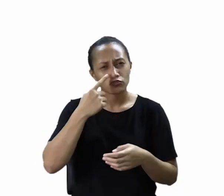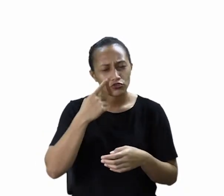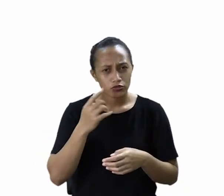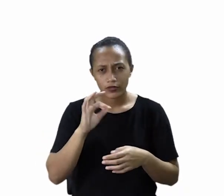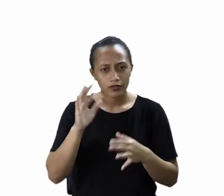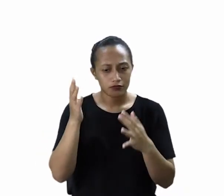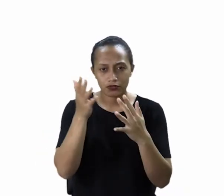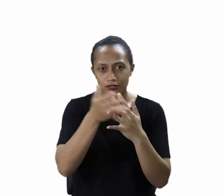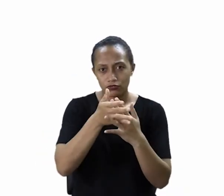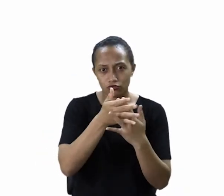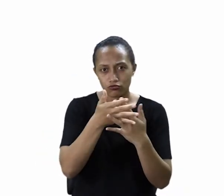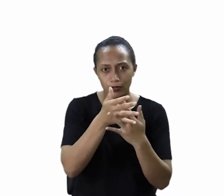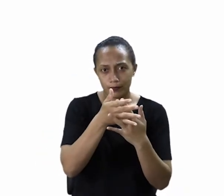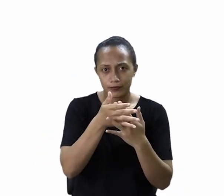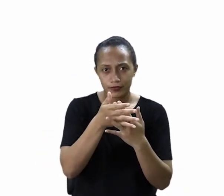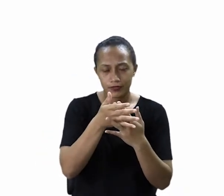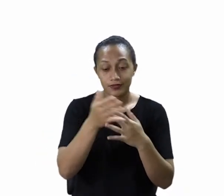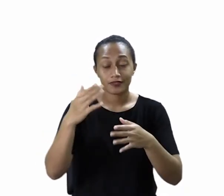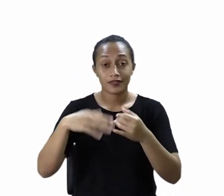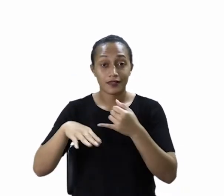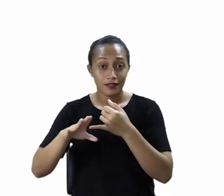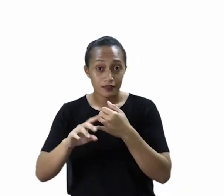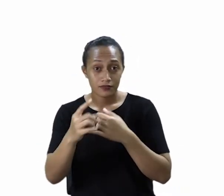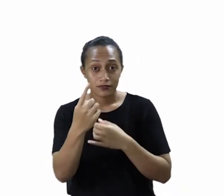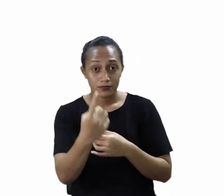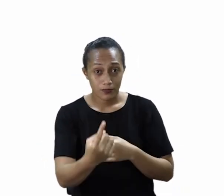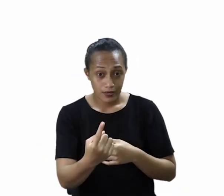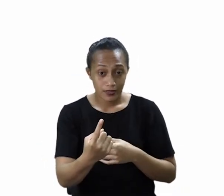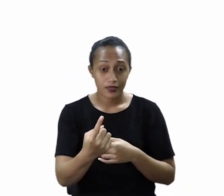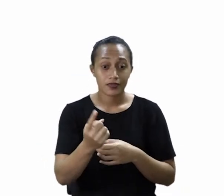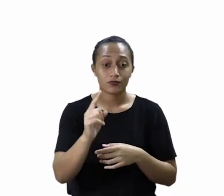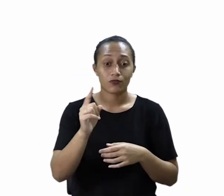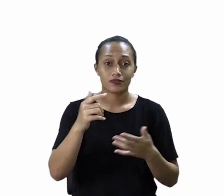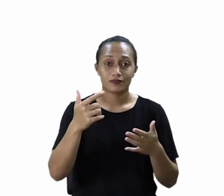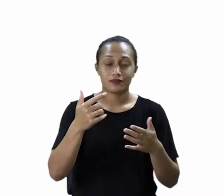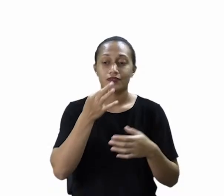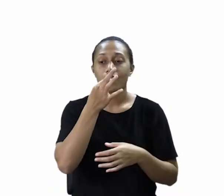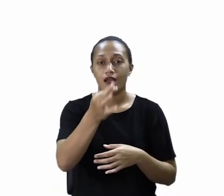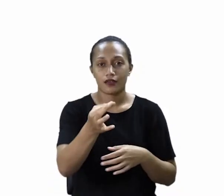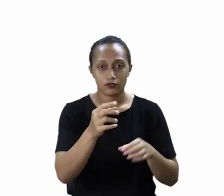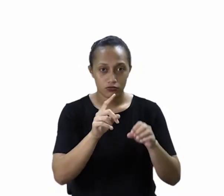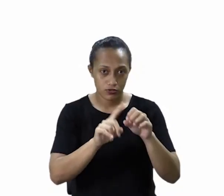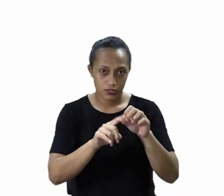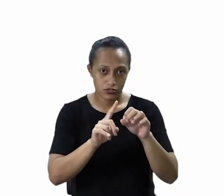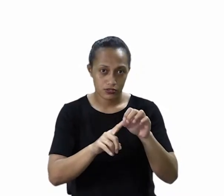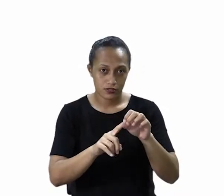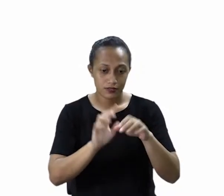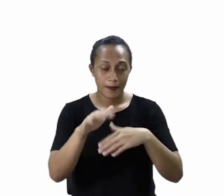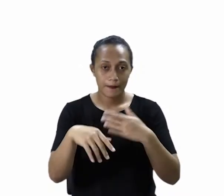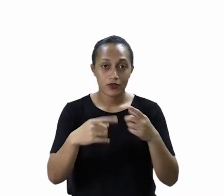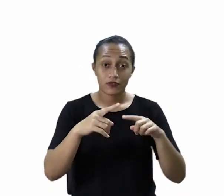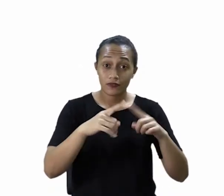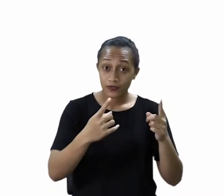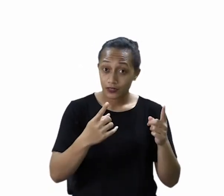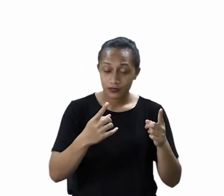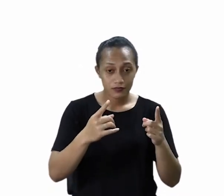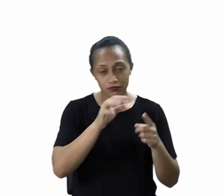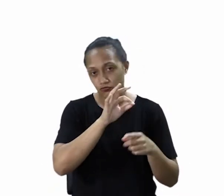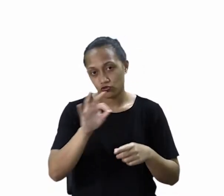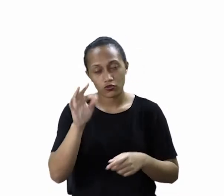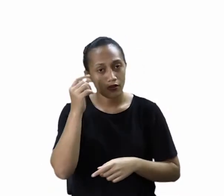to interrupt. And the last one is to ask questions about things that you do